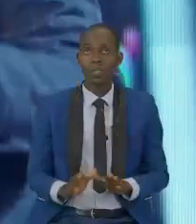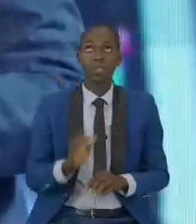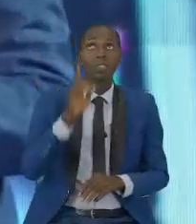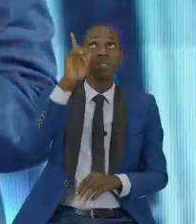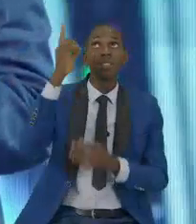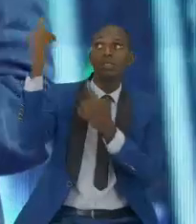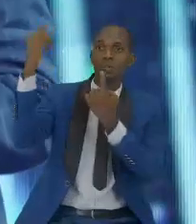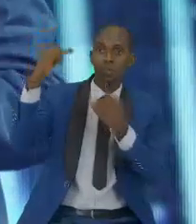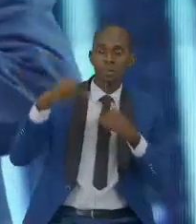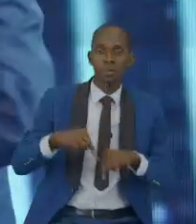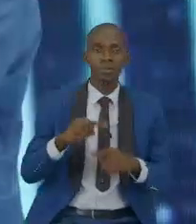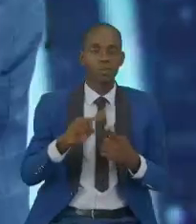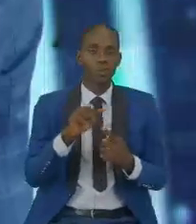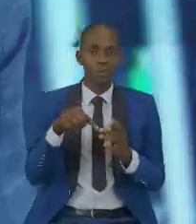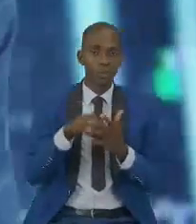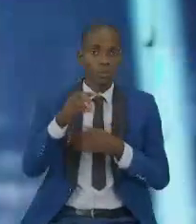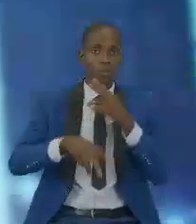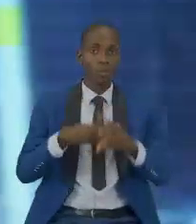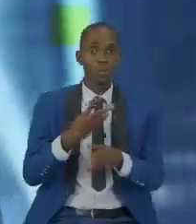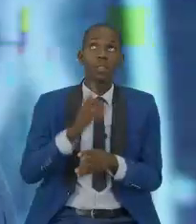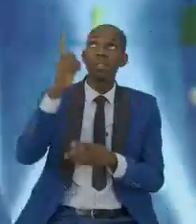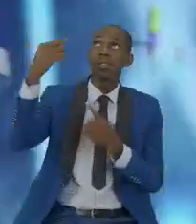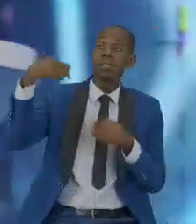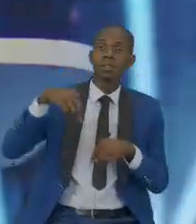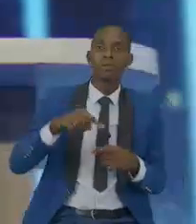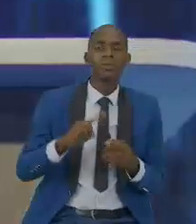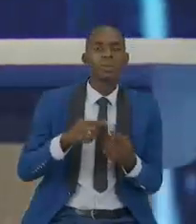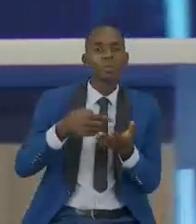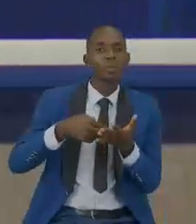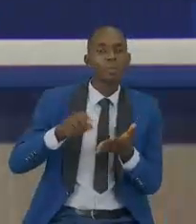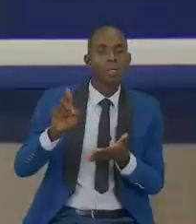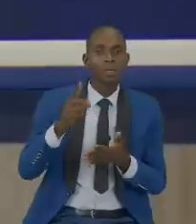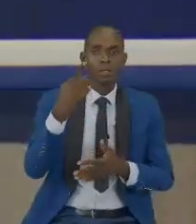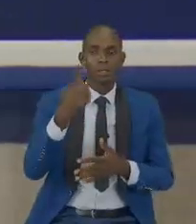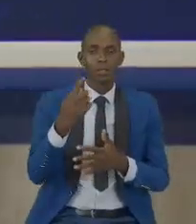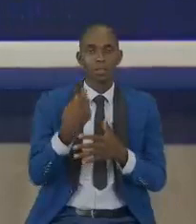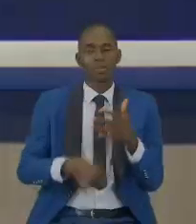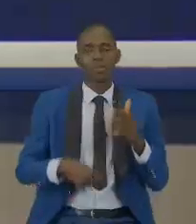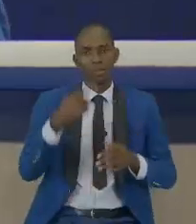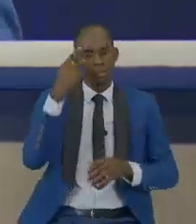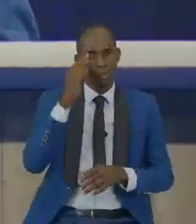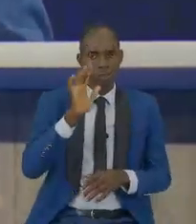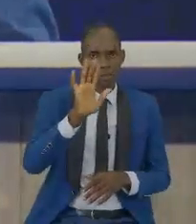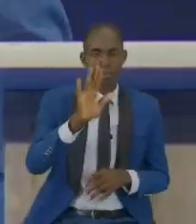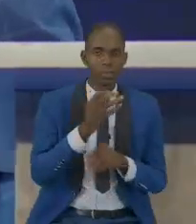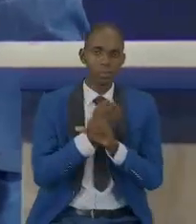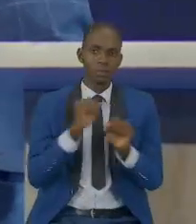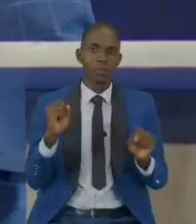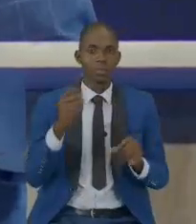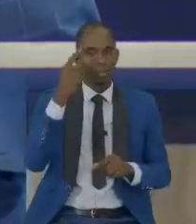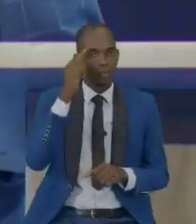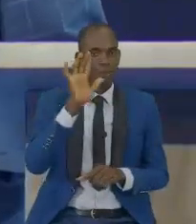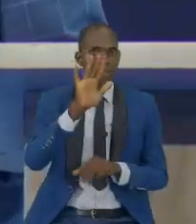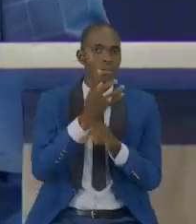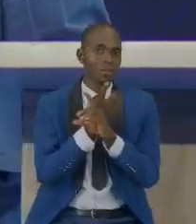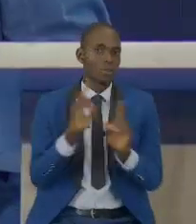to this world and he came to pay the price for your salvation, for your